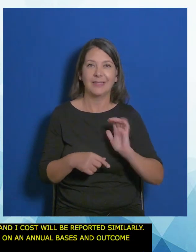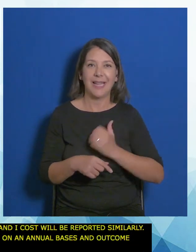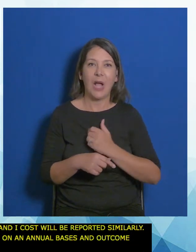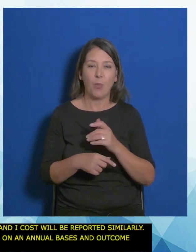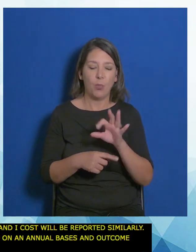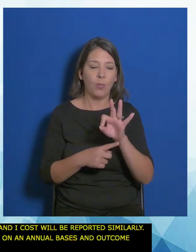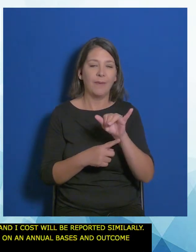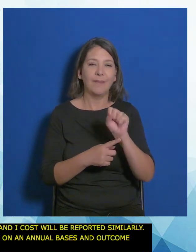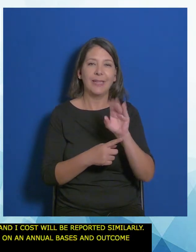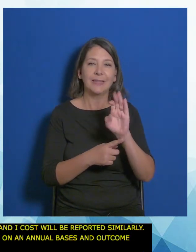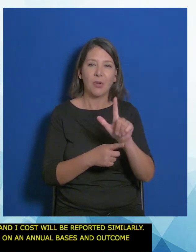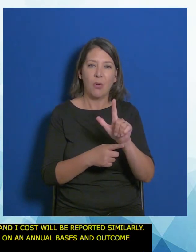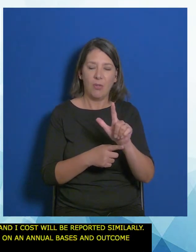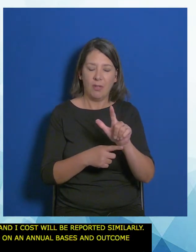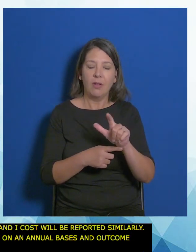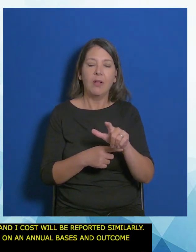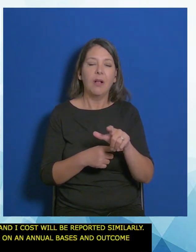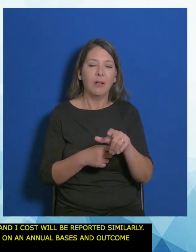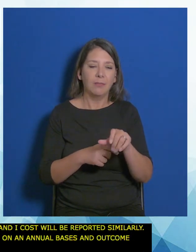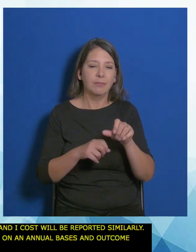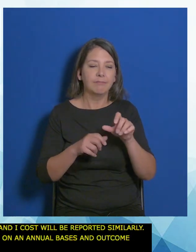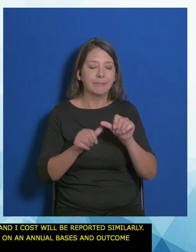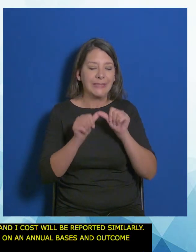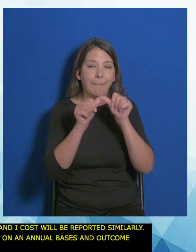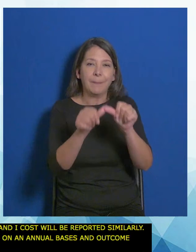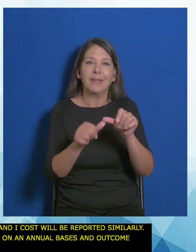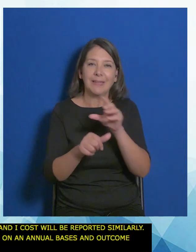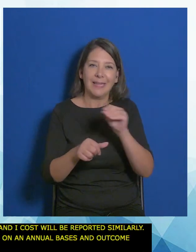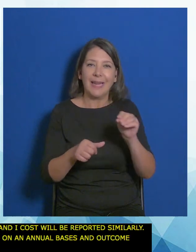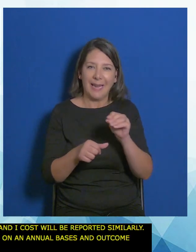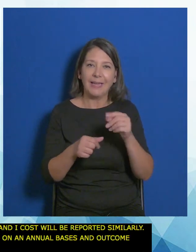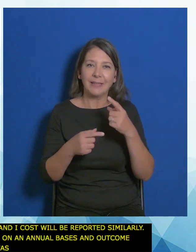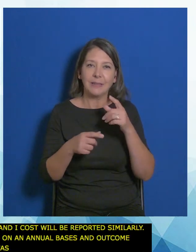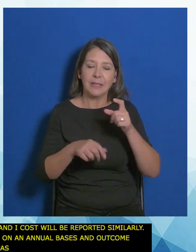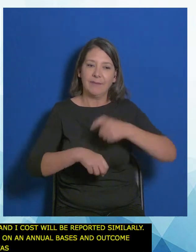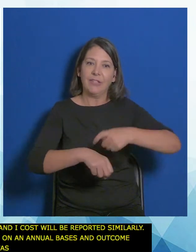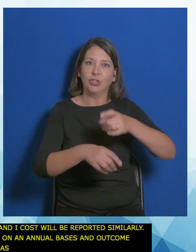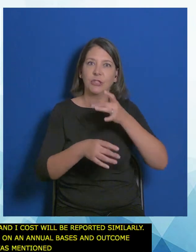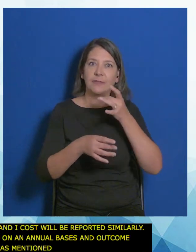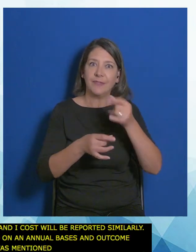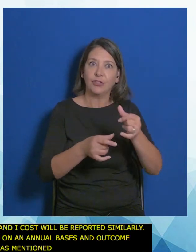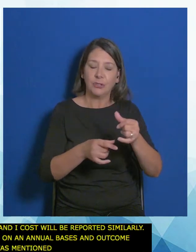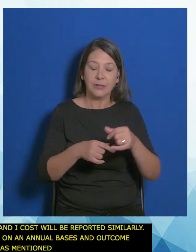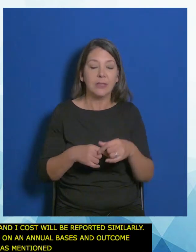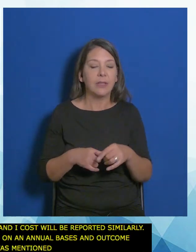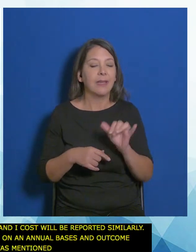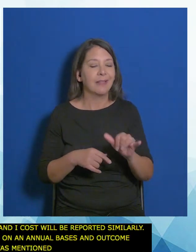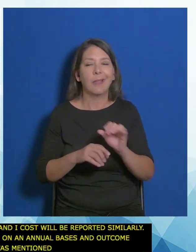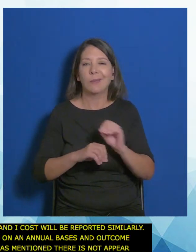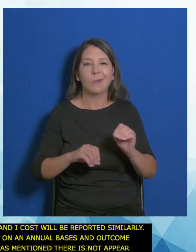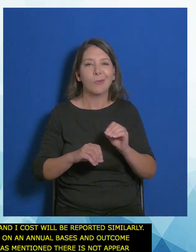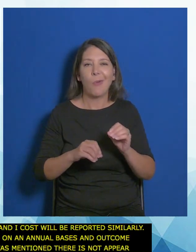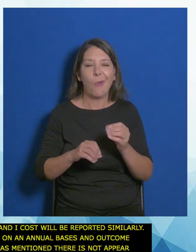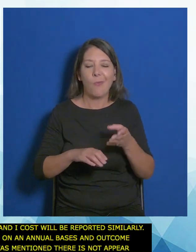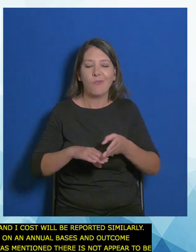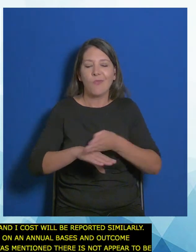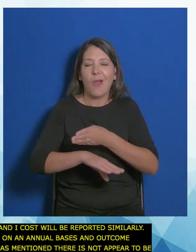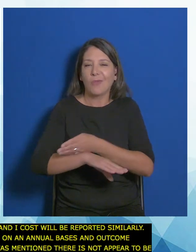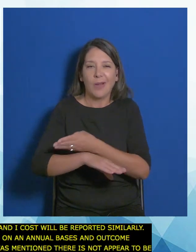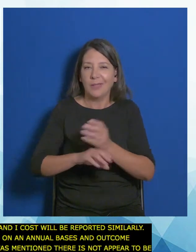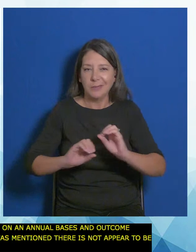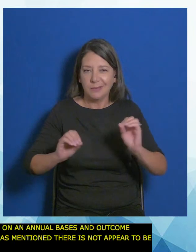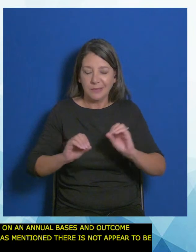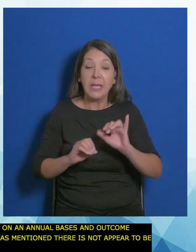fiscal stability and efficiency, it was mentioned that there does not appear to be much progress on that report. That does appear